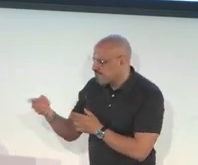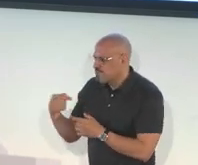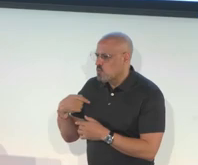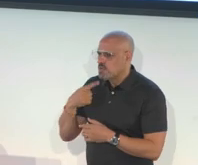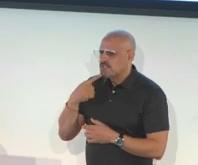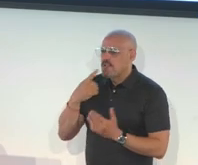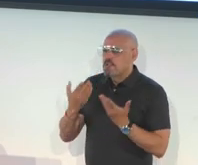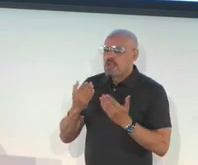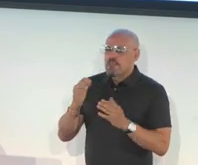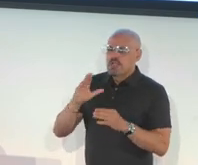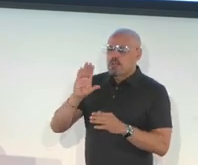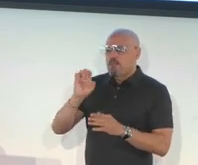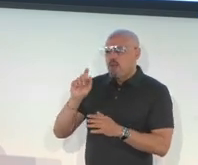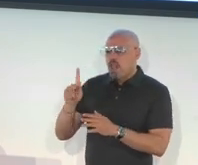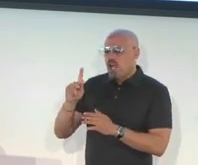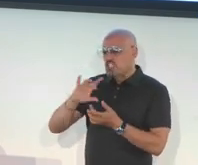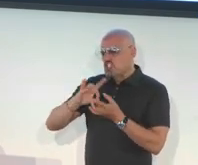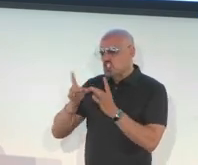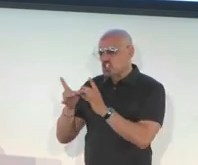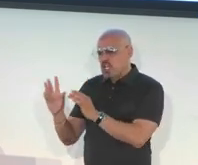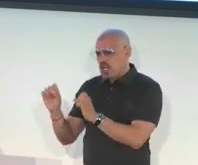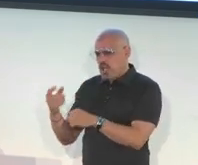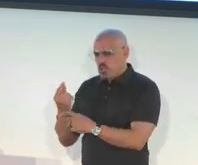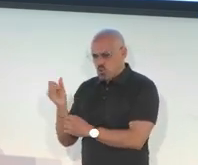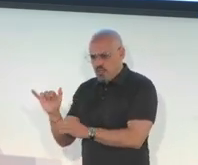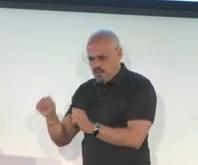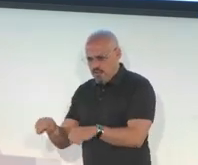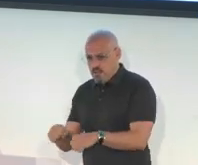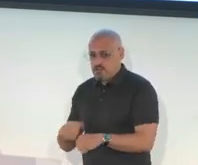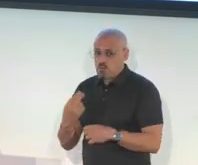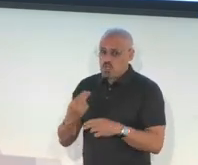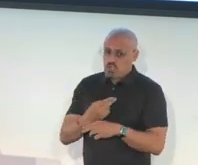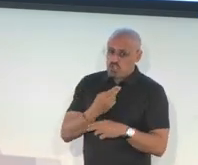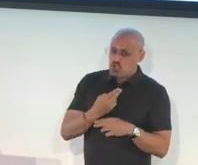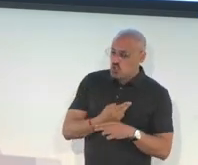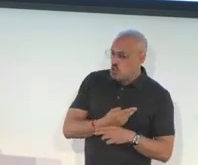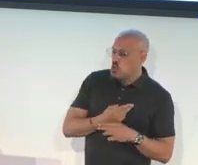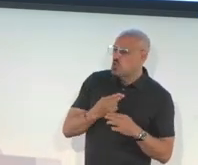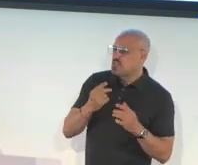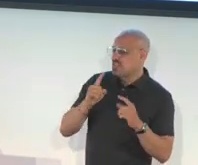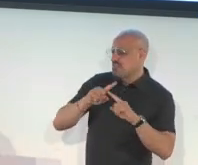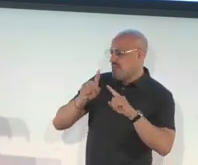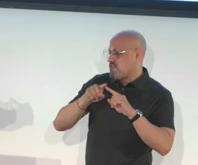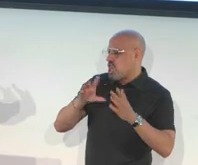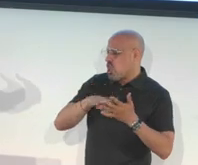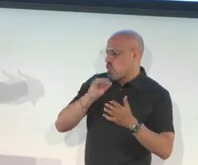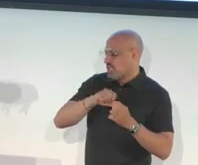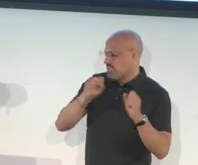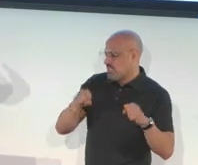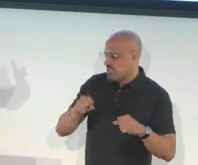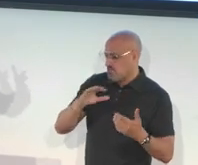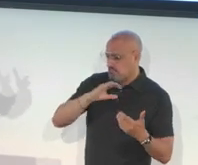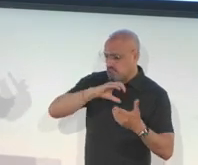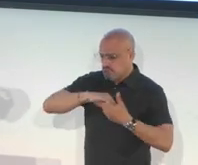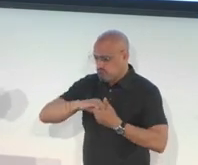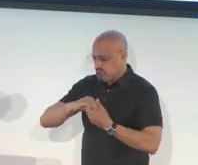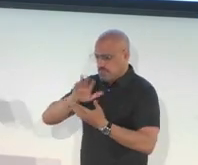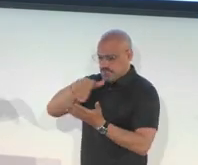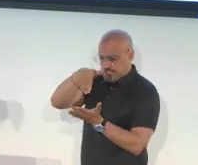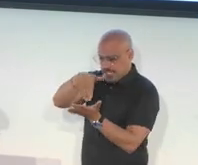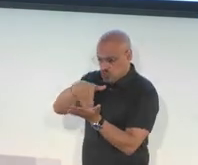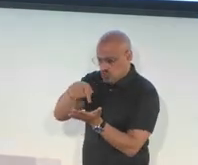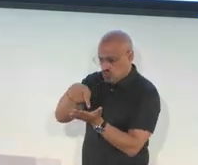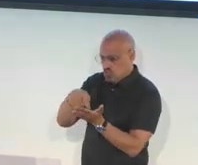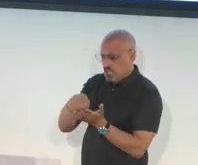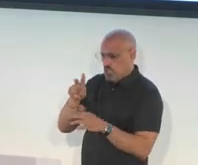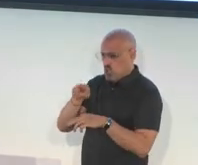maybe we should use blockchain as a way to be able to do that. Or they could use a federated learning system, which combines the centralization of